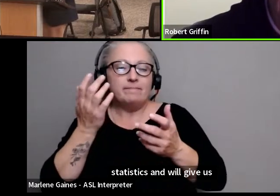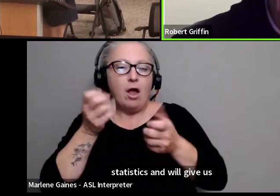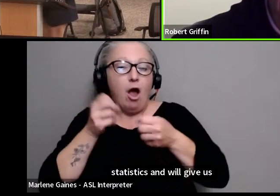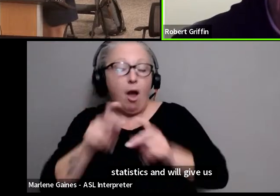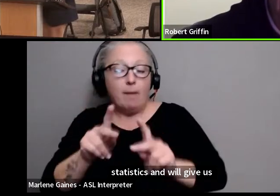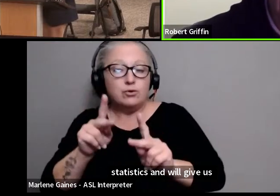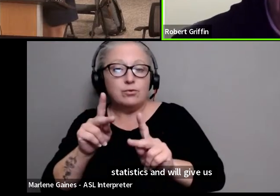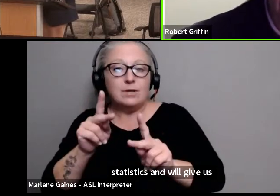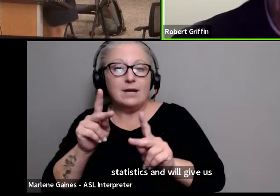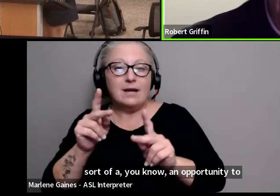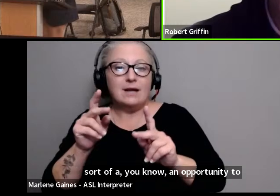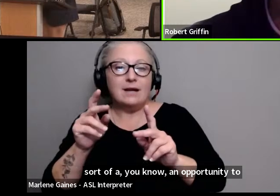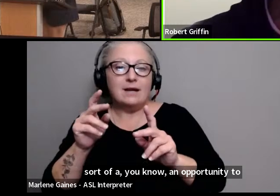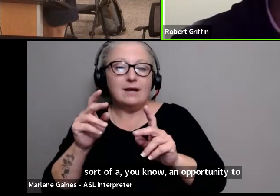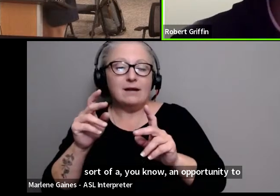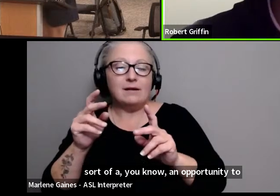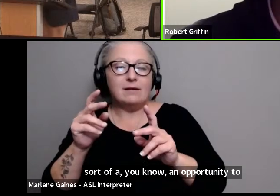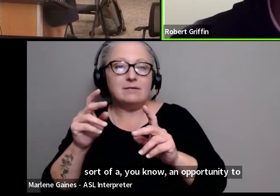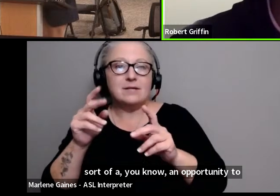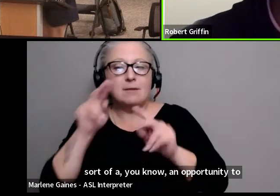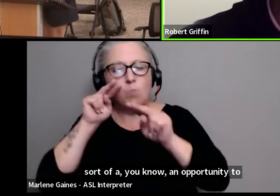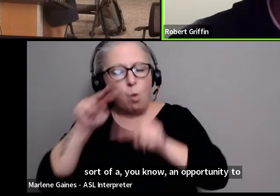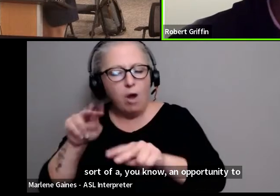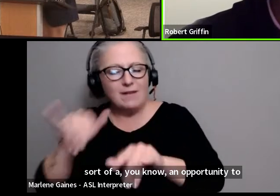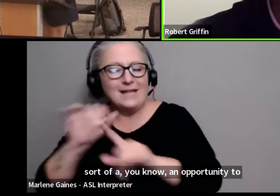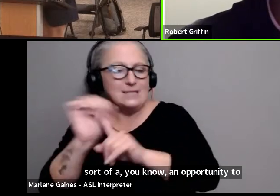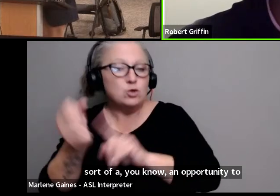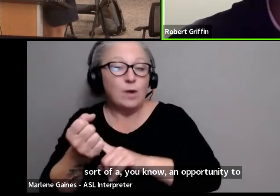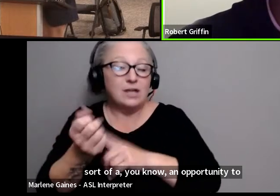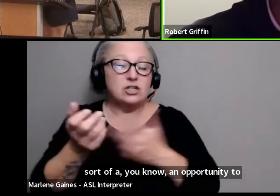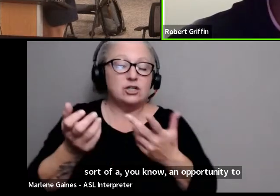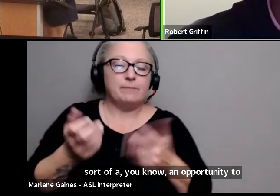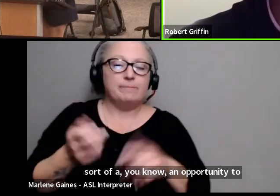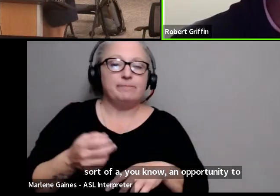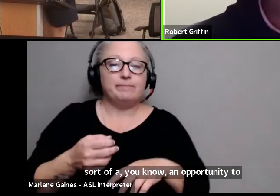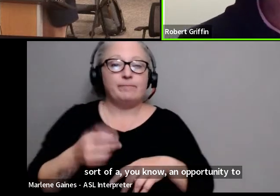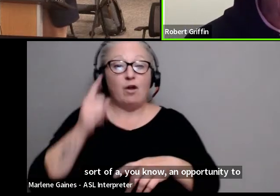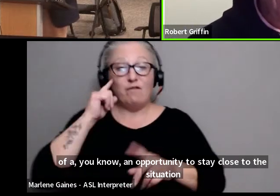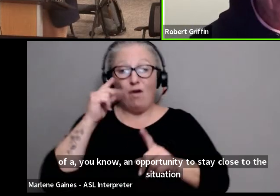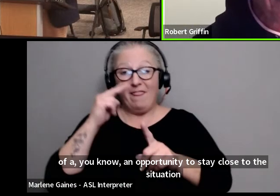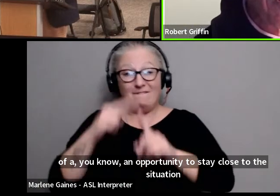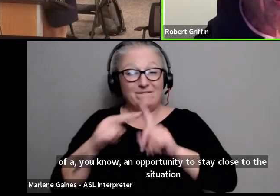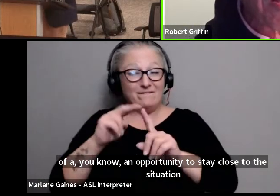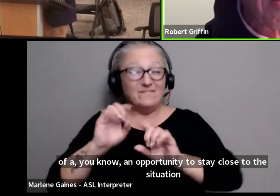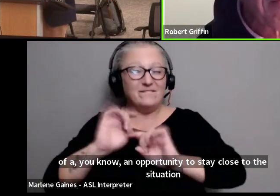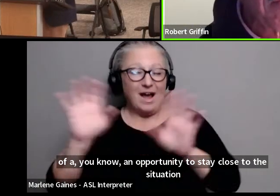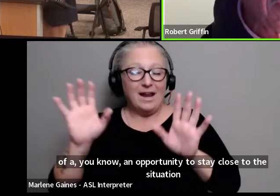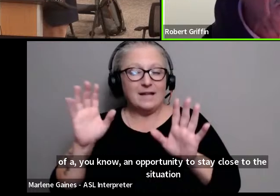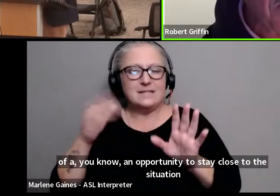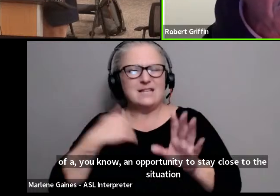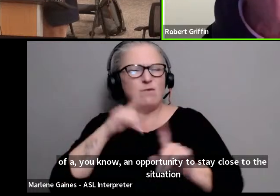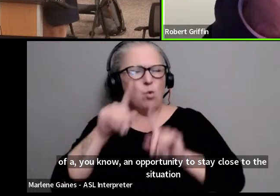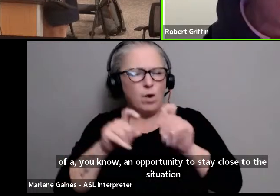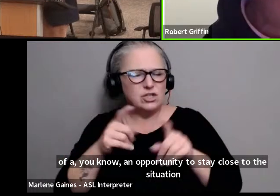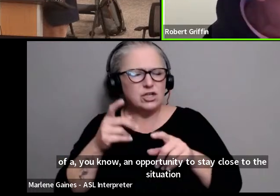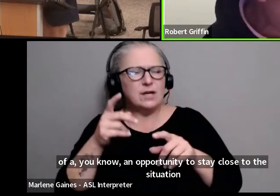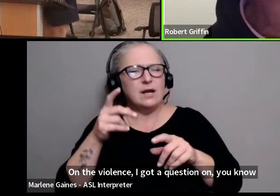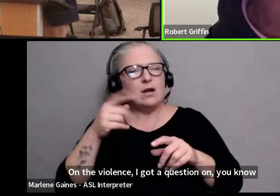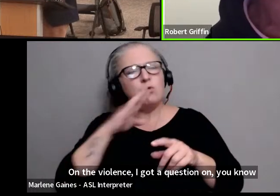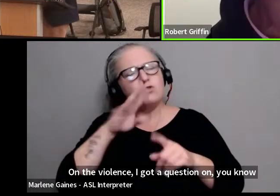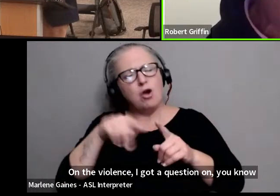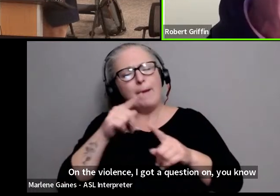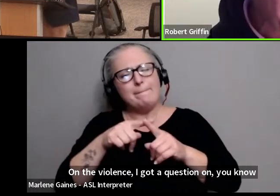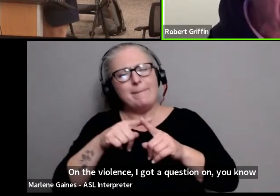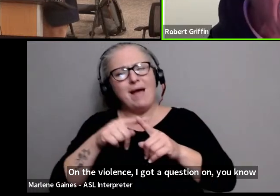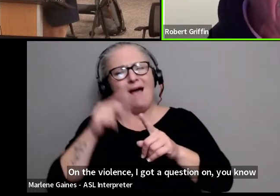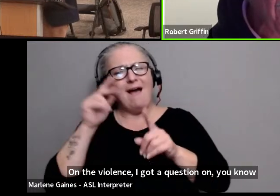to stay close to the situation. On the violence, I got a question on, we're talking